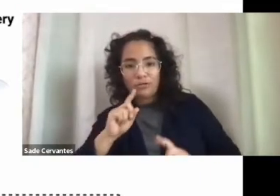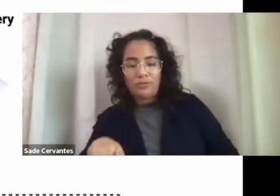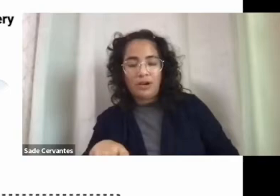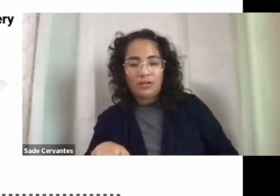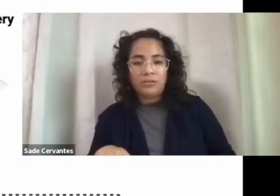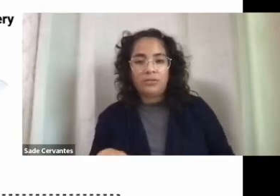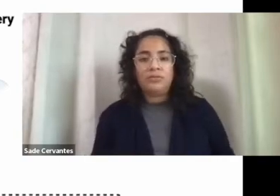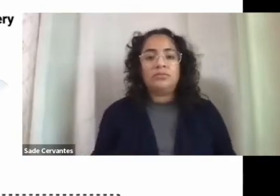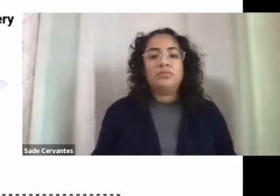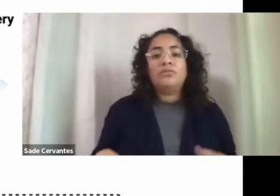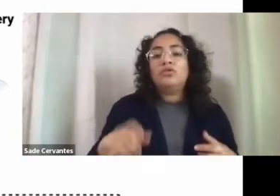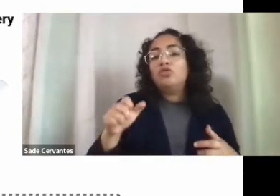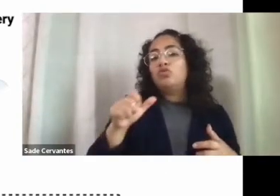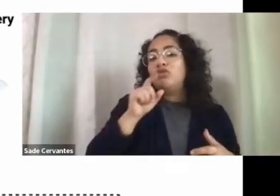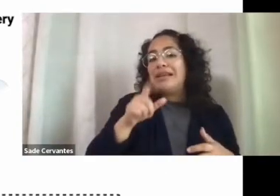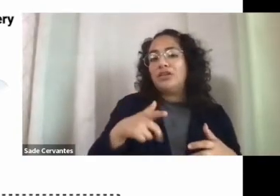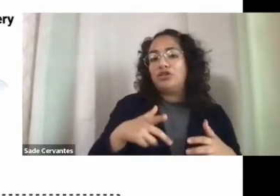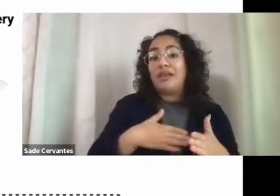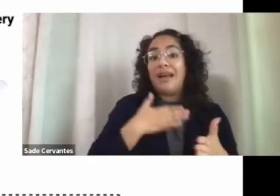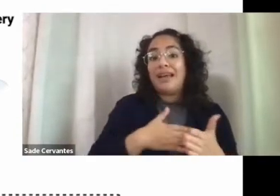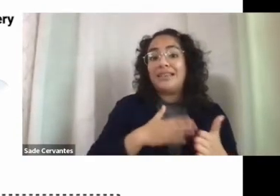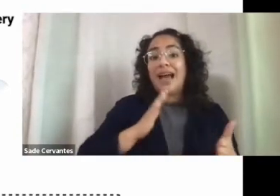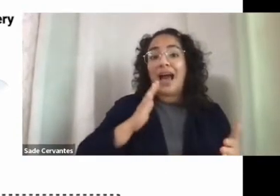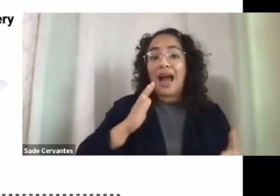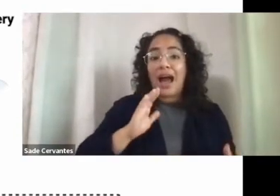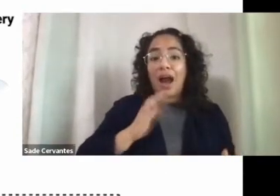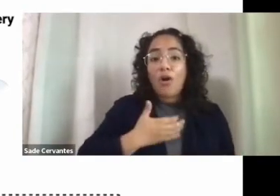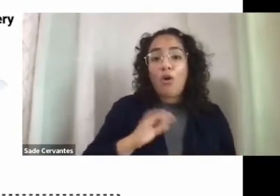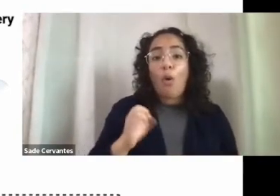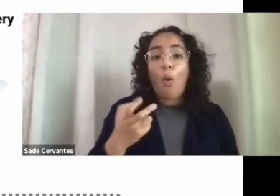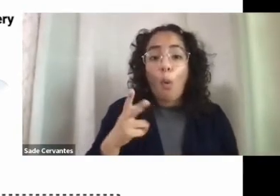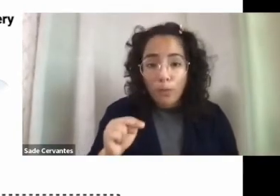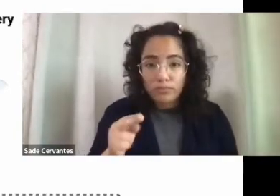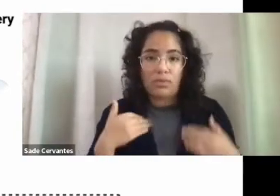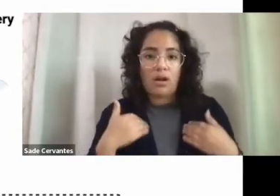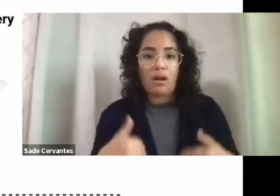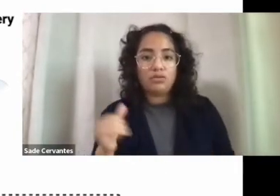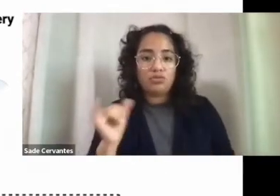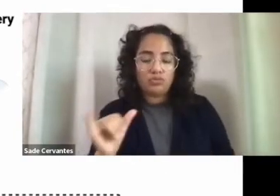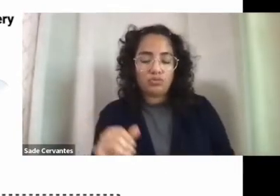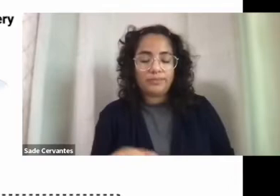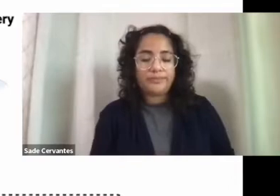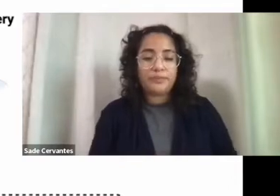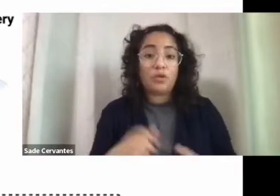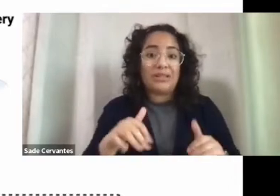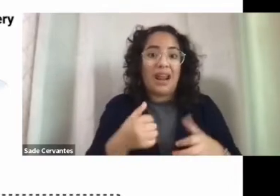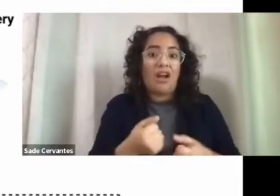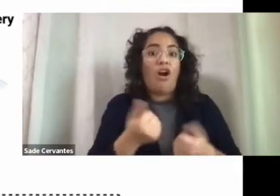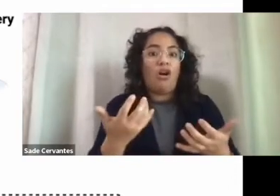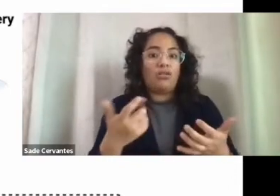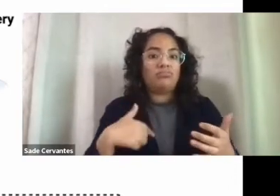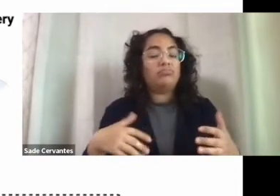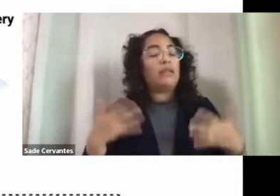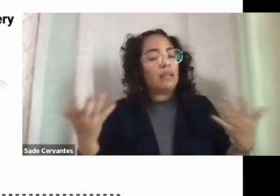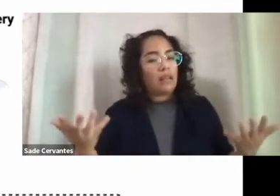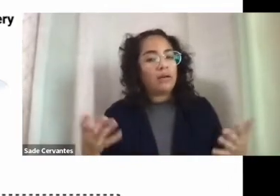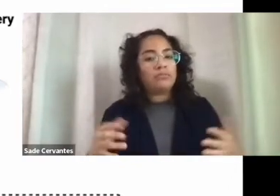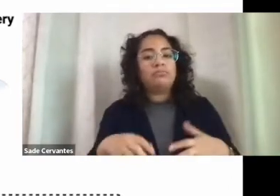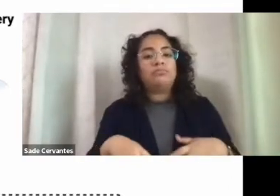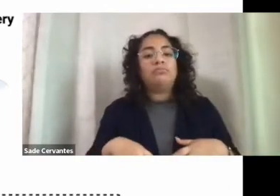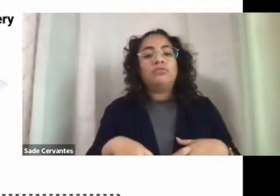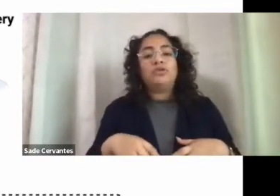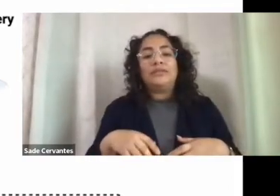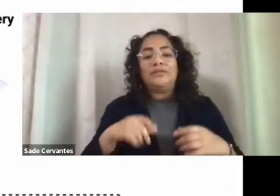against our own bodies, can be causing long COVID symptoms. So these are the main areas of investigation